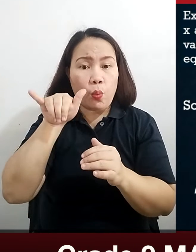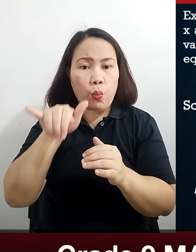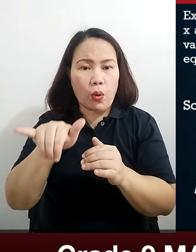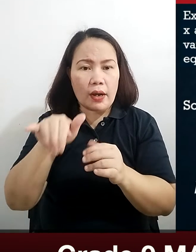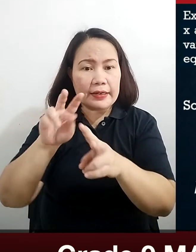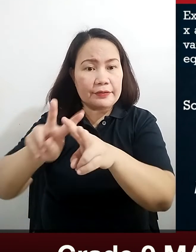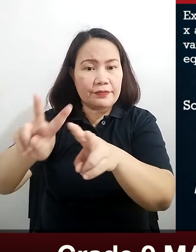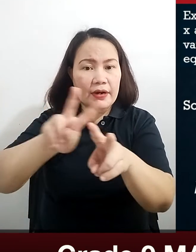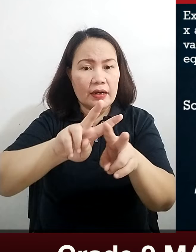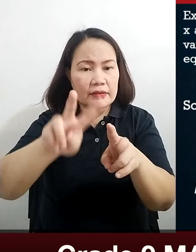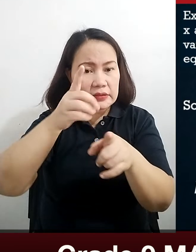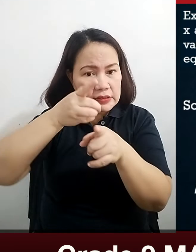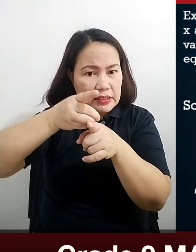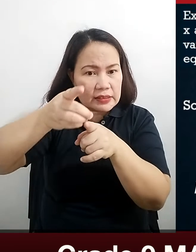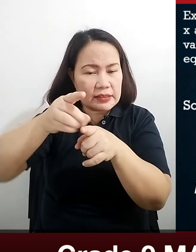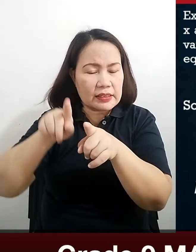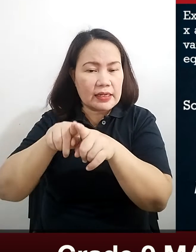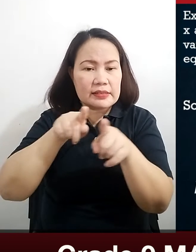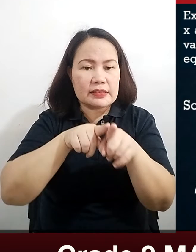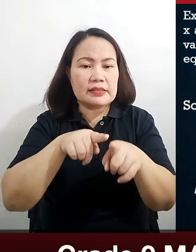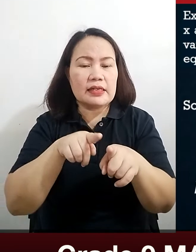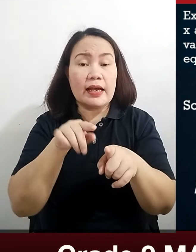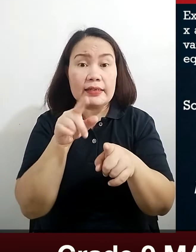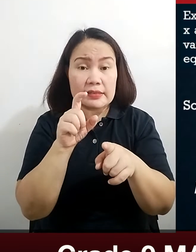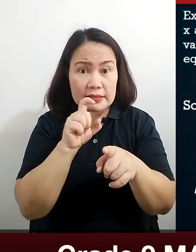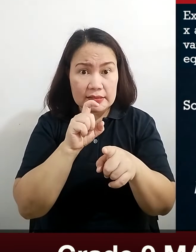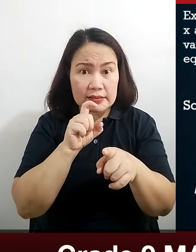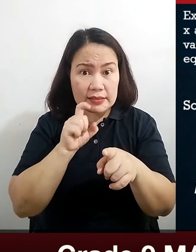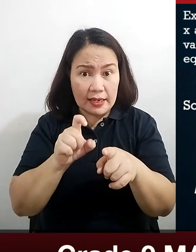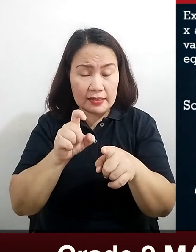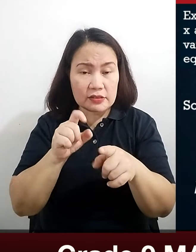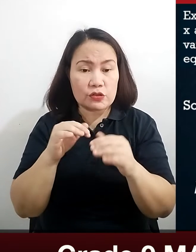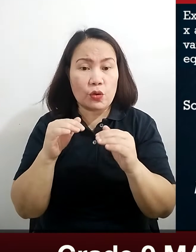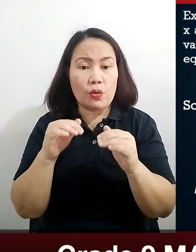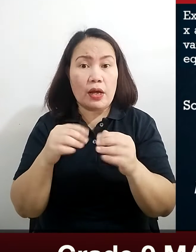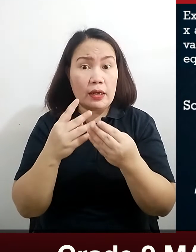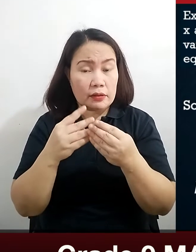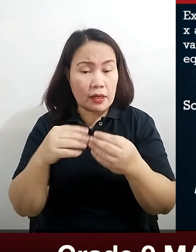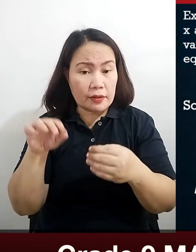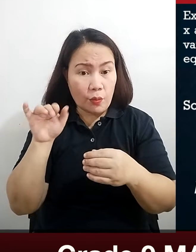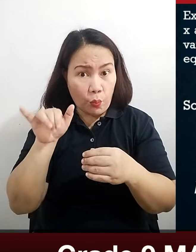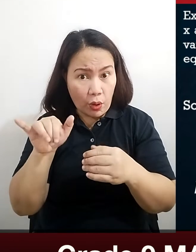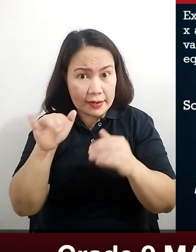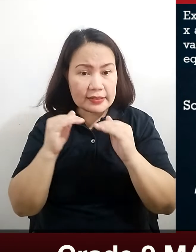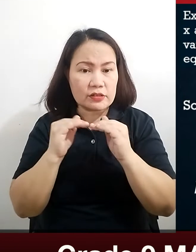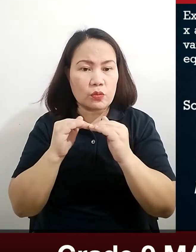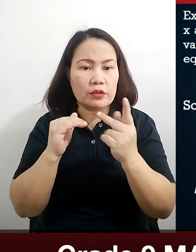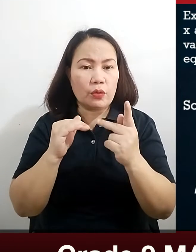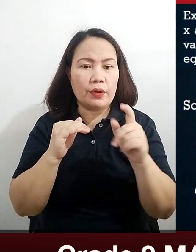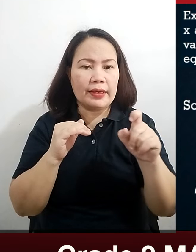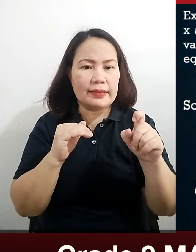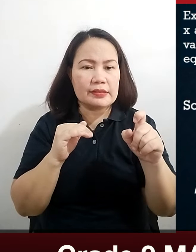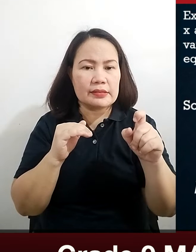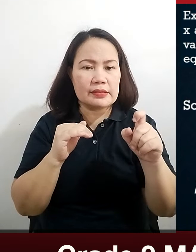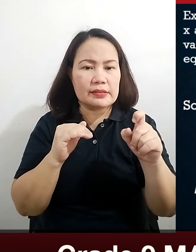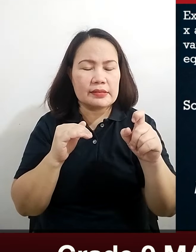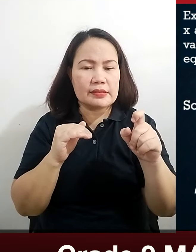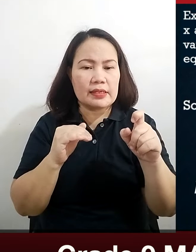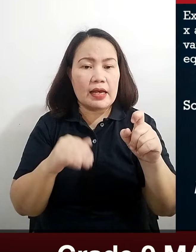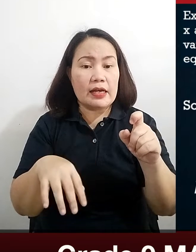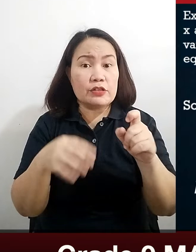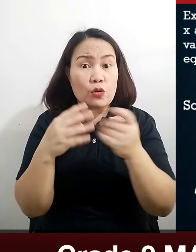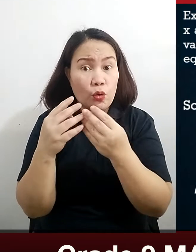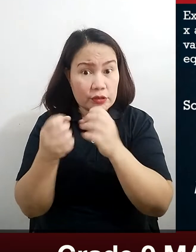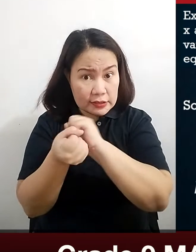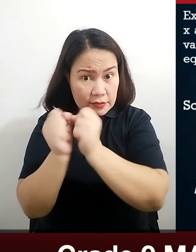varies directly as x, so that is y is equal to kx. And then solve for k, substitute lang natin yung value ng y